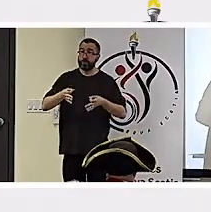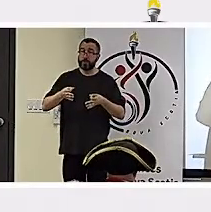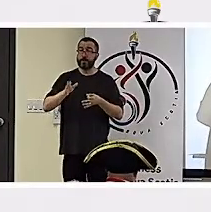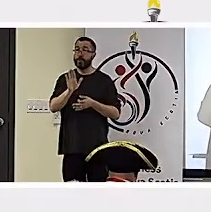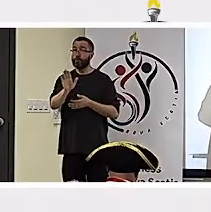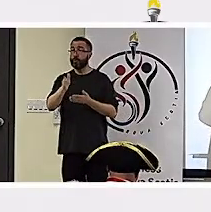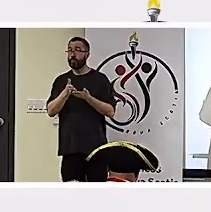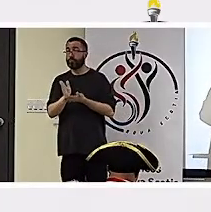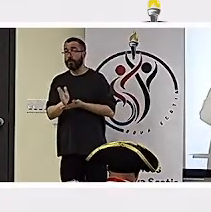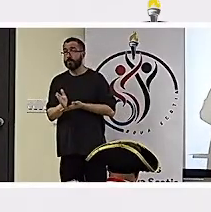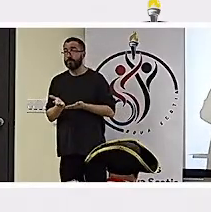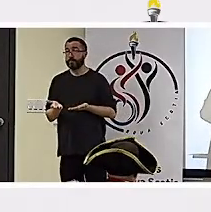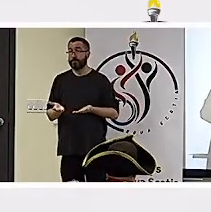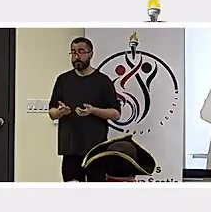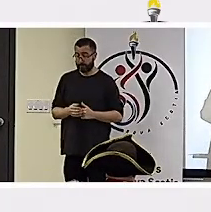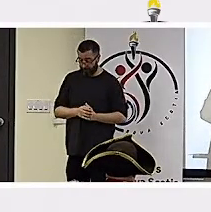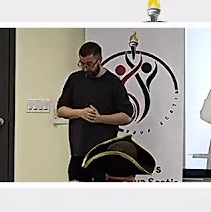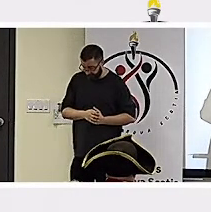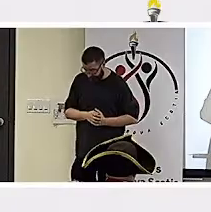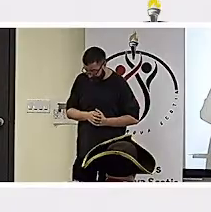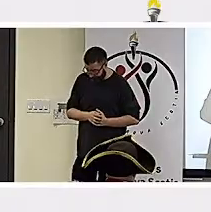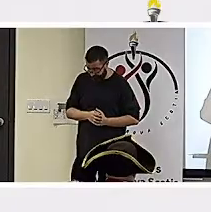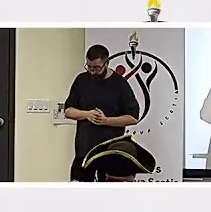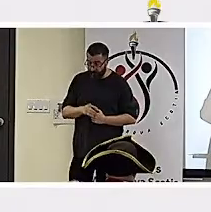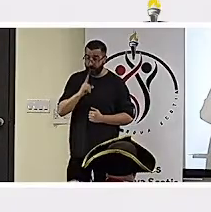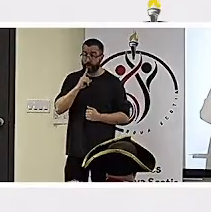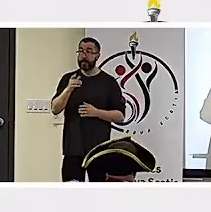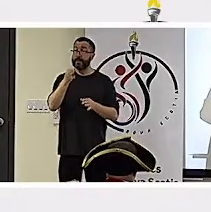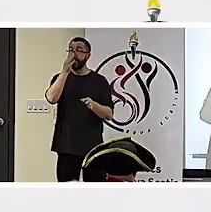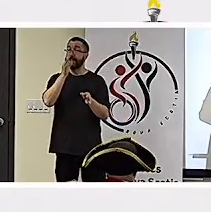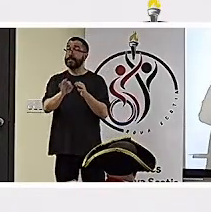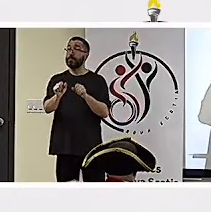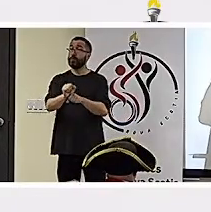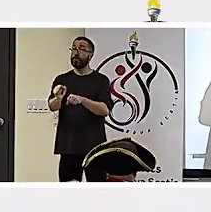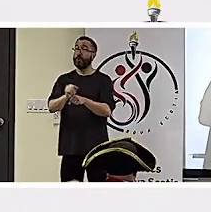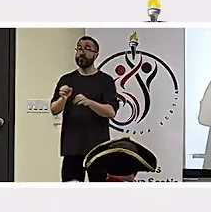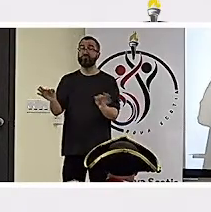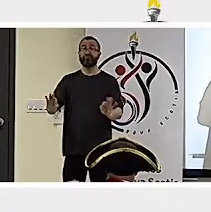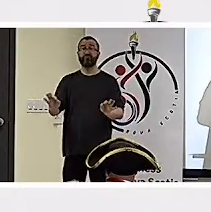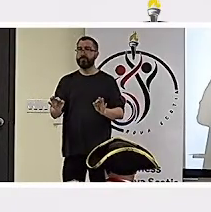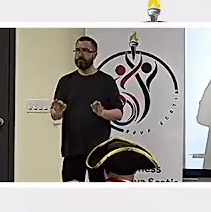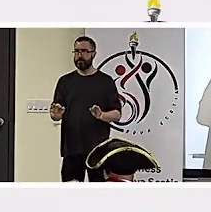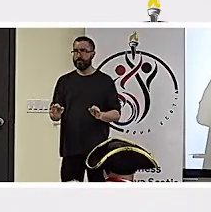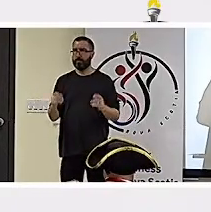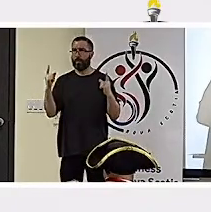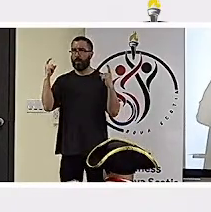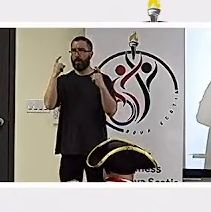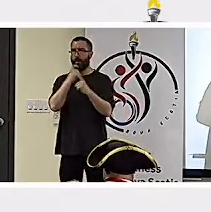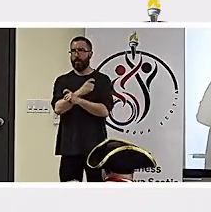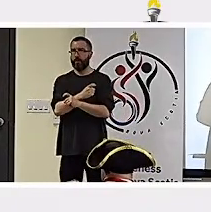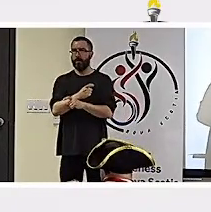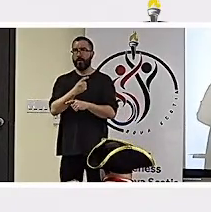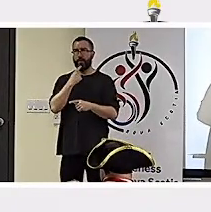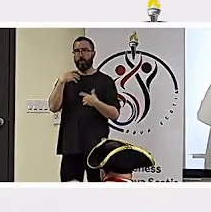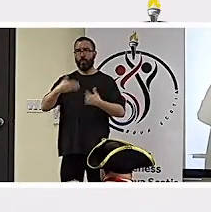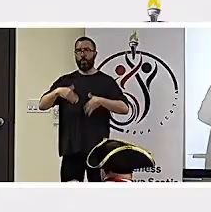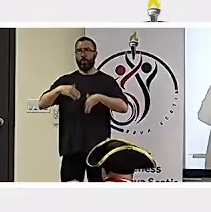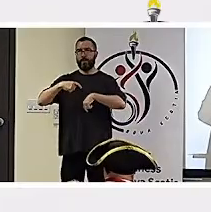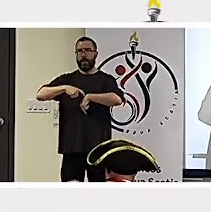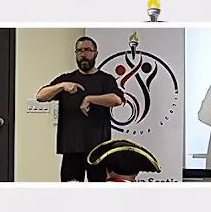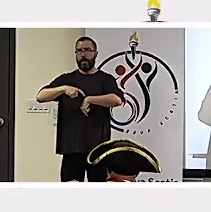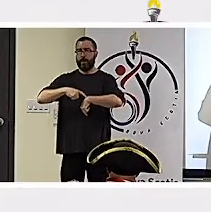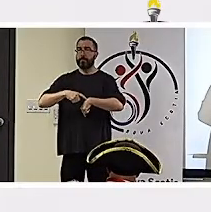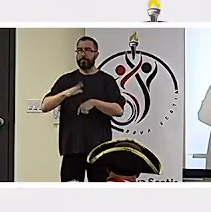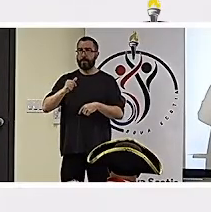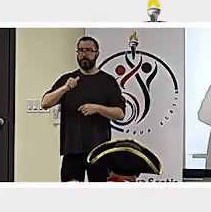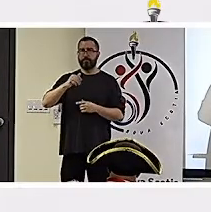rights. It's complex work, and it takes some time, but we are determined to get it